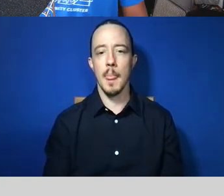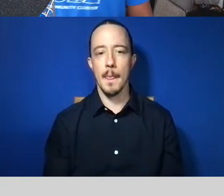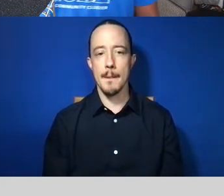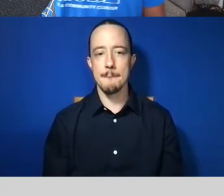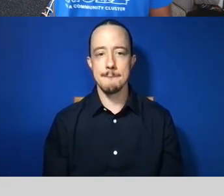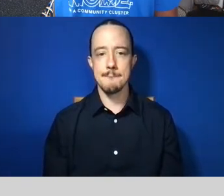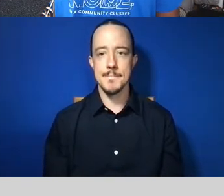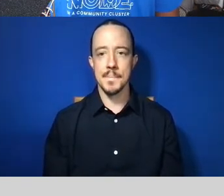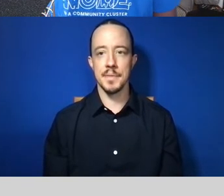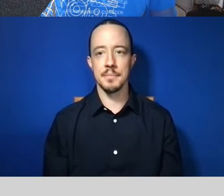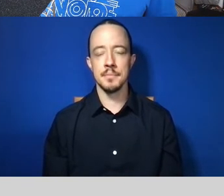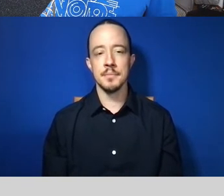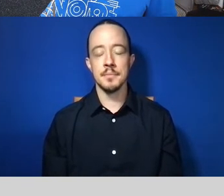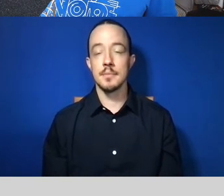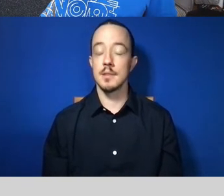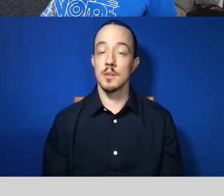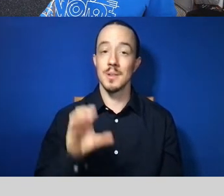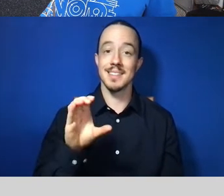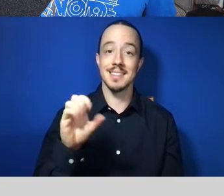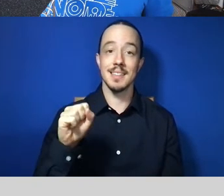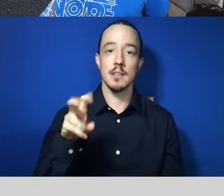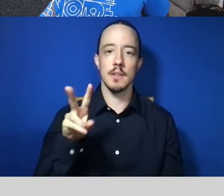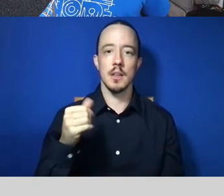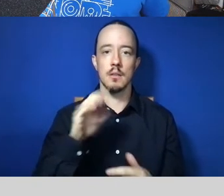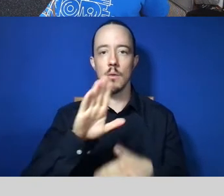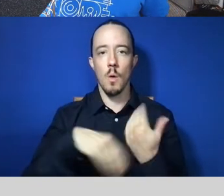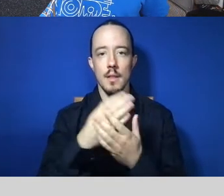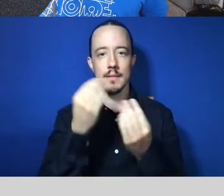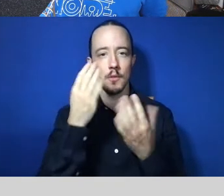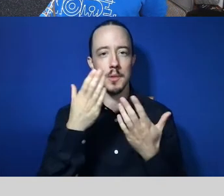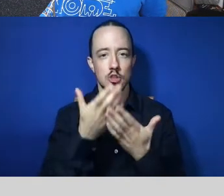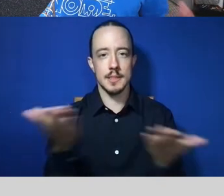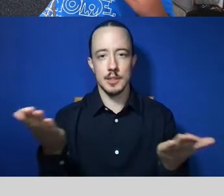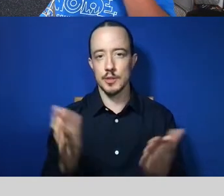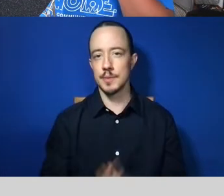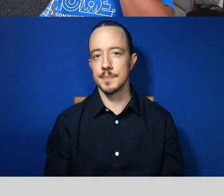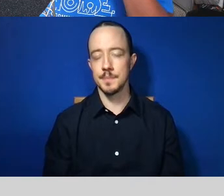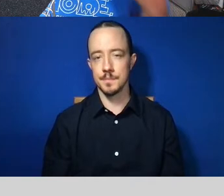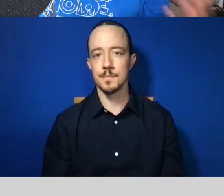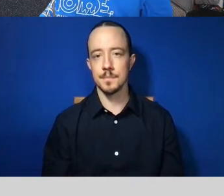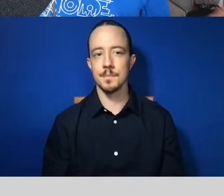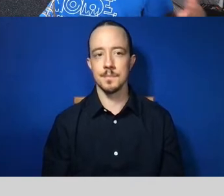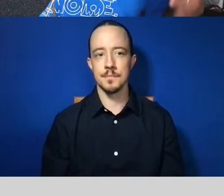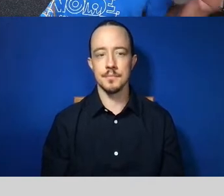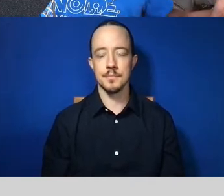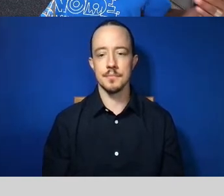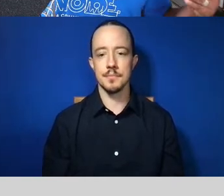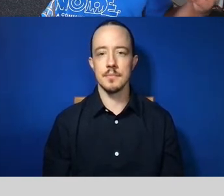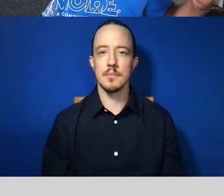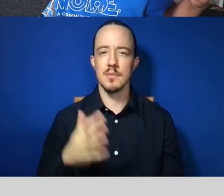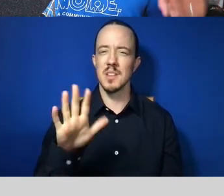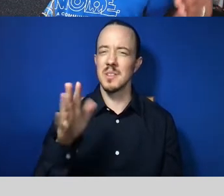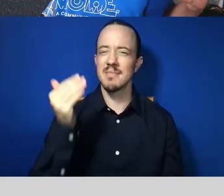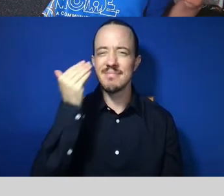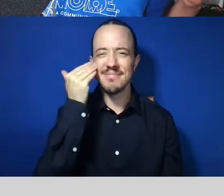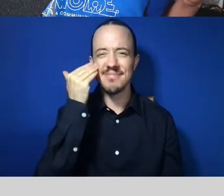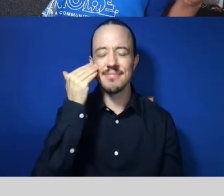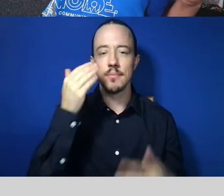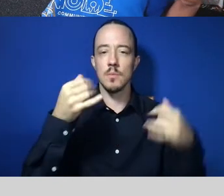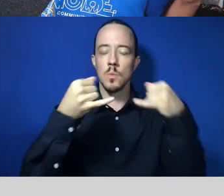kind of tells you what we're looking at. So we can see we have a CSV file. All this information is up here. So we can kind of know what